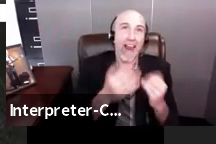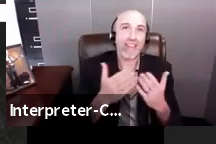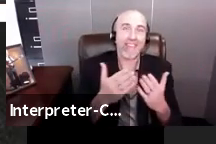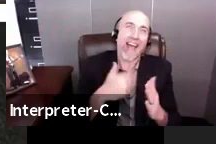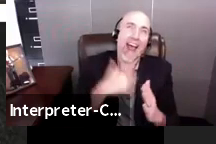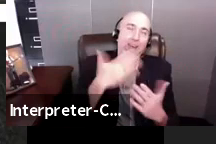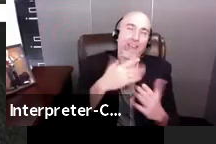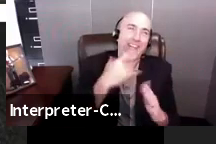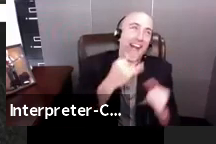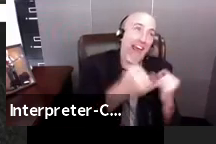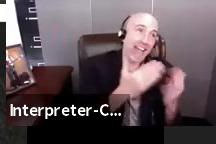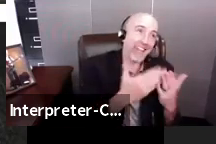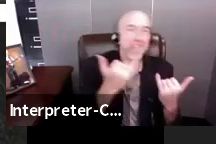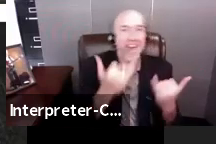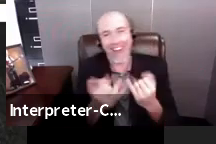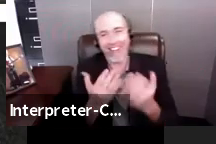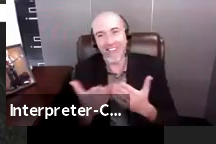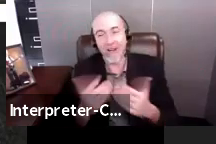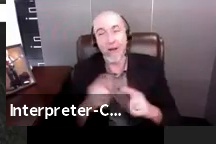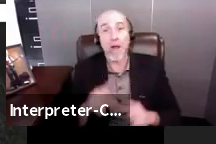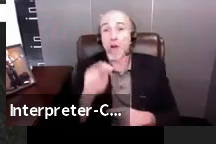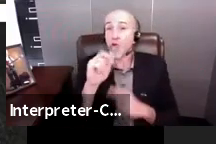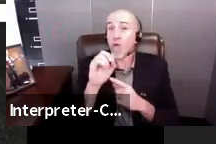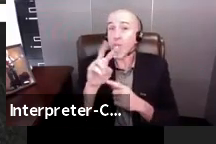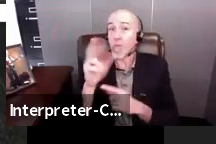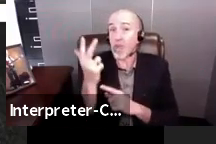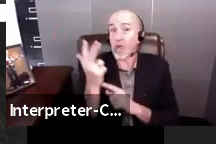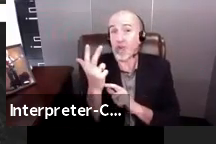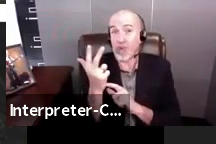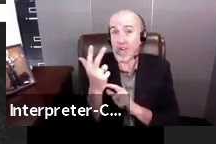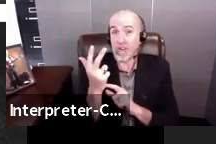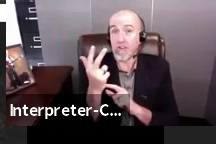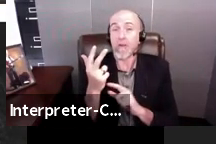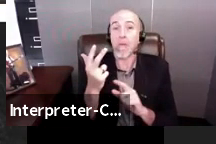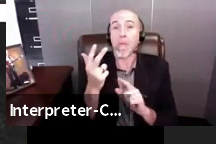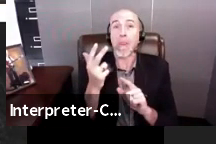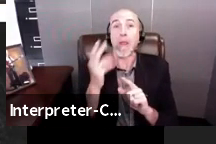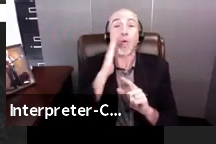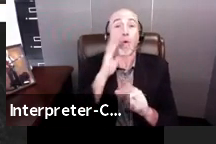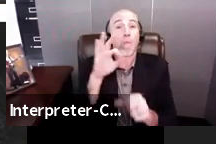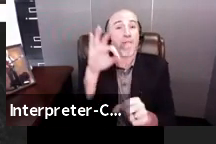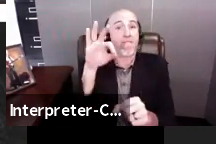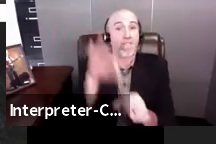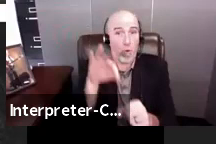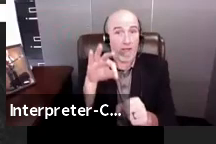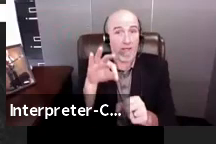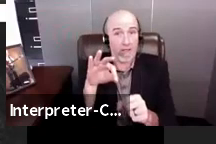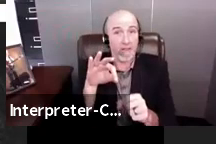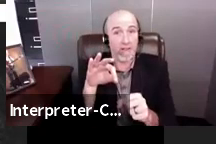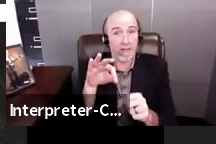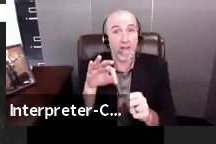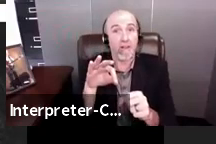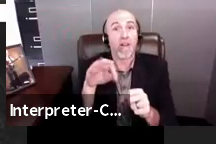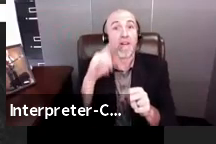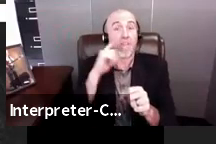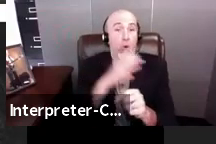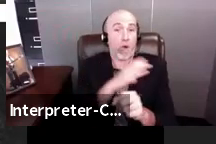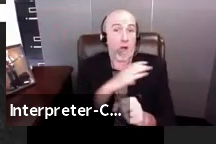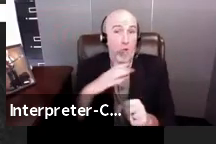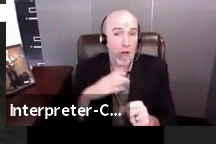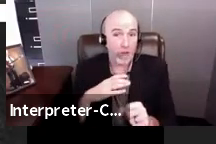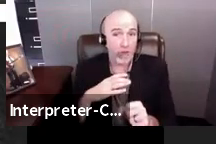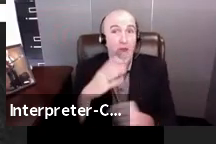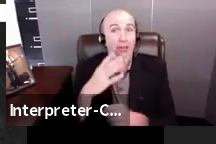I said is that November 3rd, we will be voting for congressional and